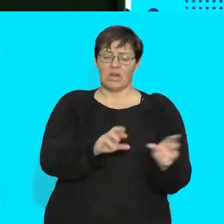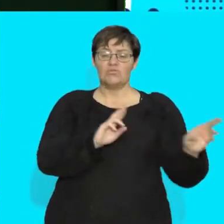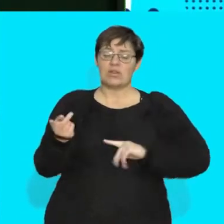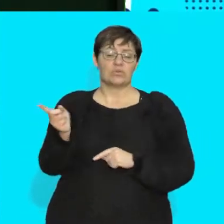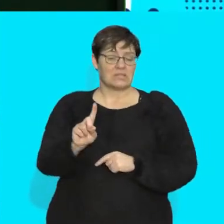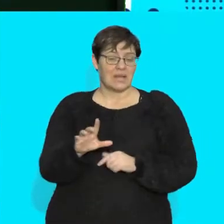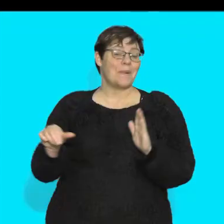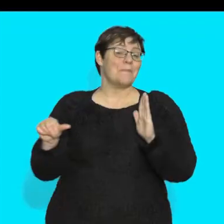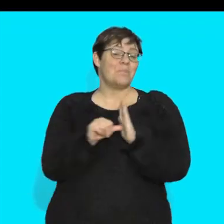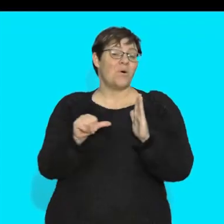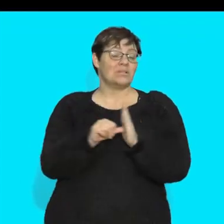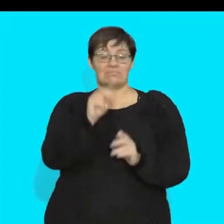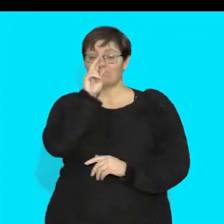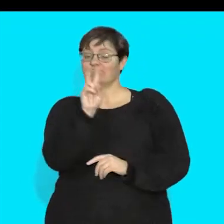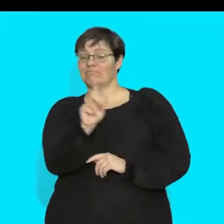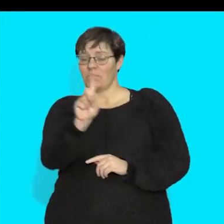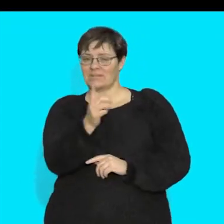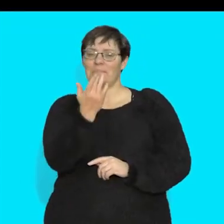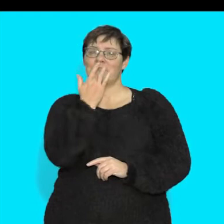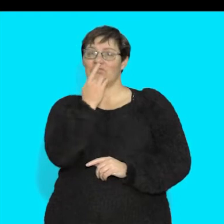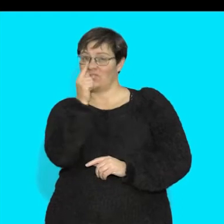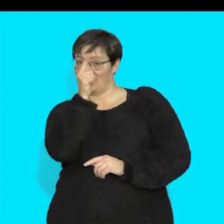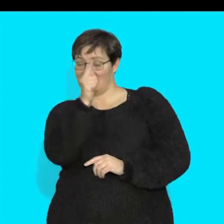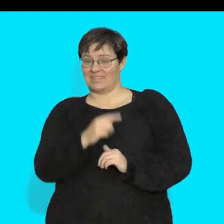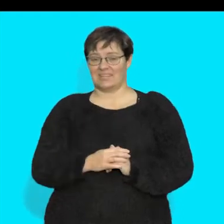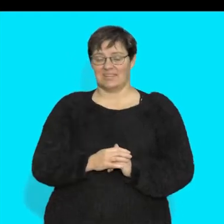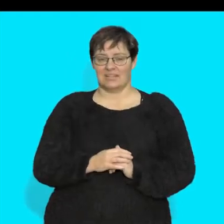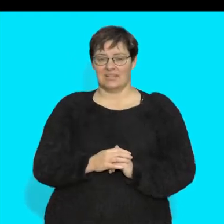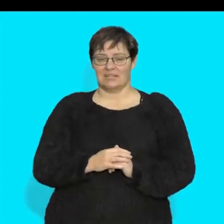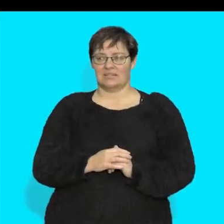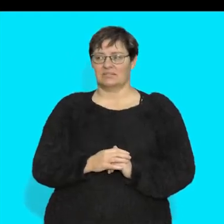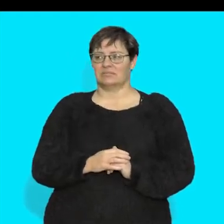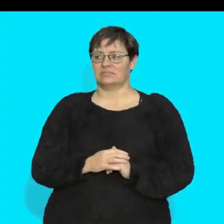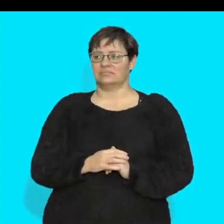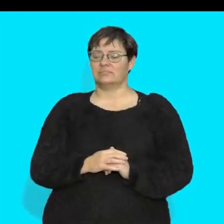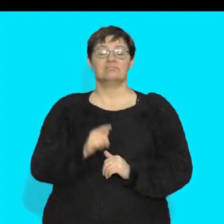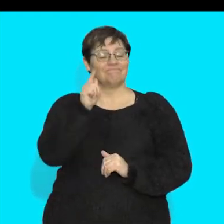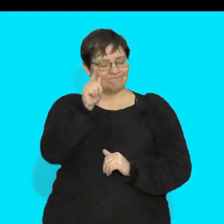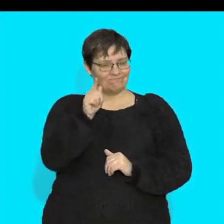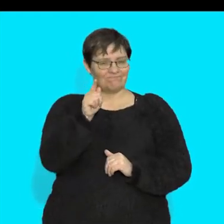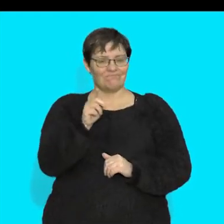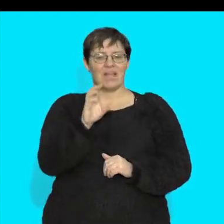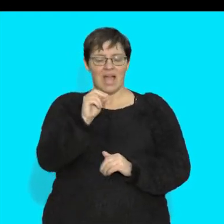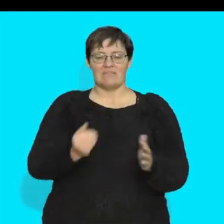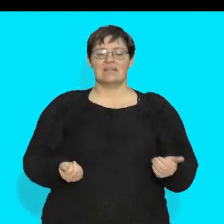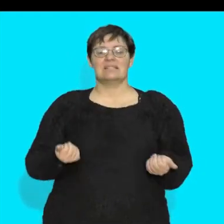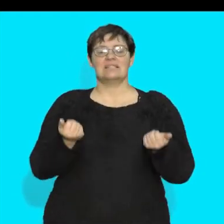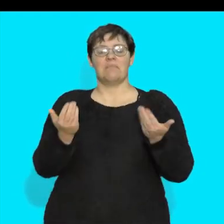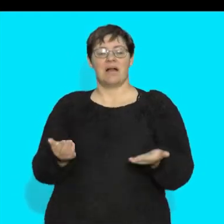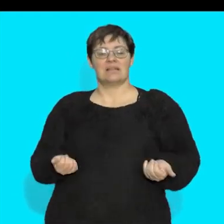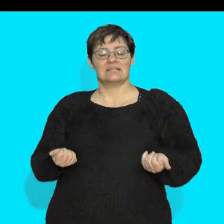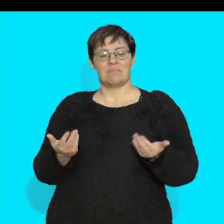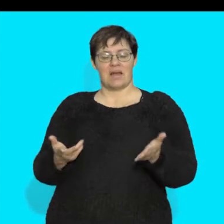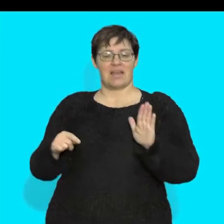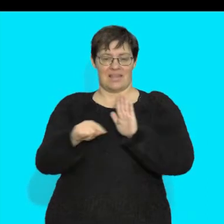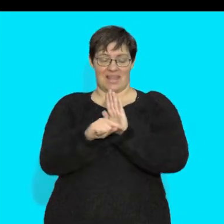reaction? Well, the critical thing to recognize, it's the battery. And over here, there is a